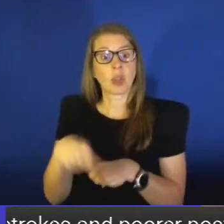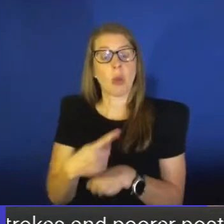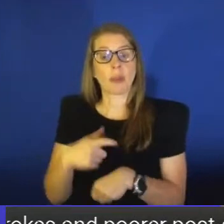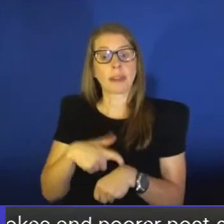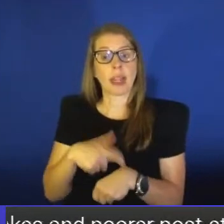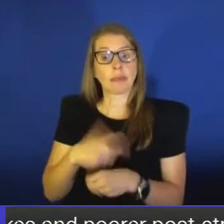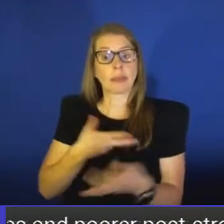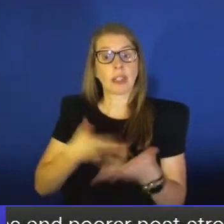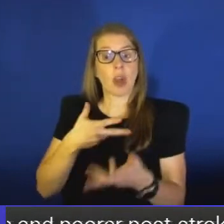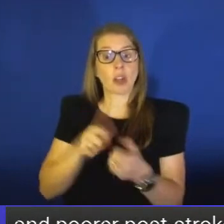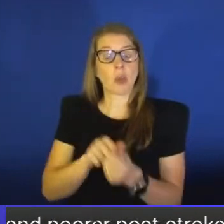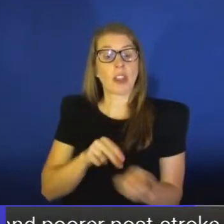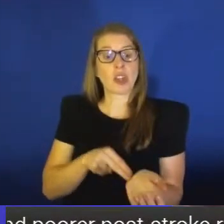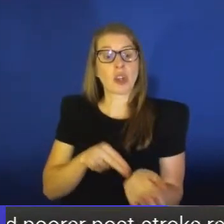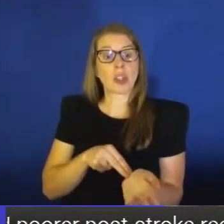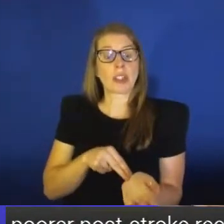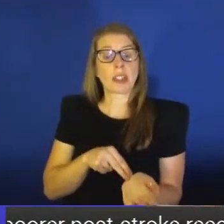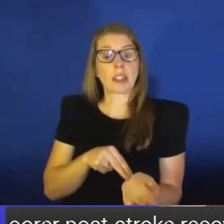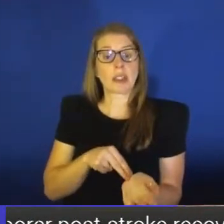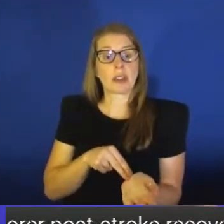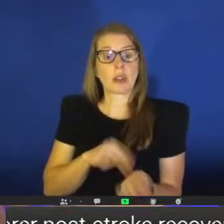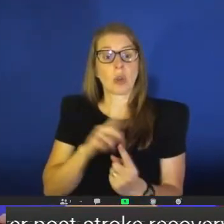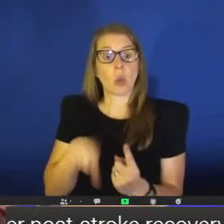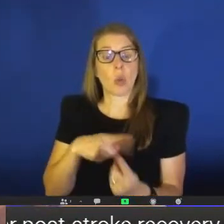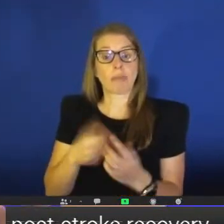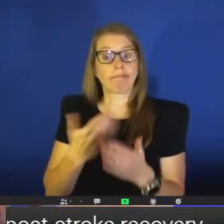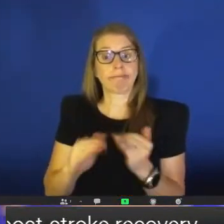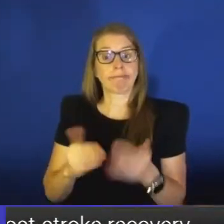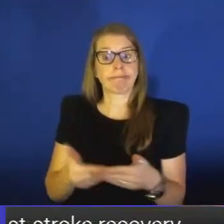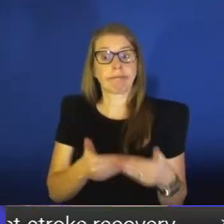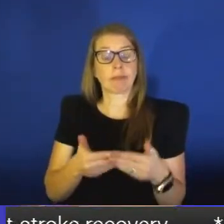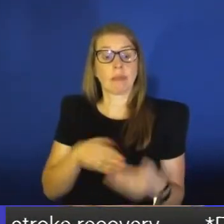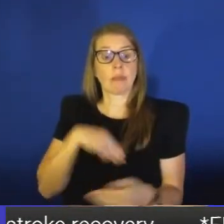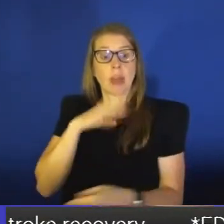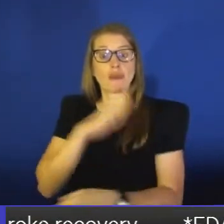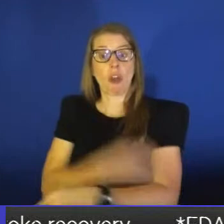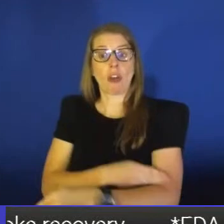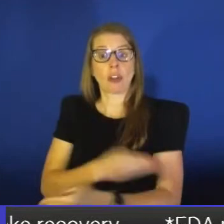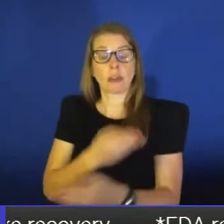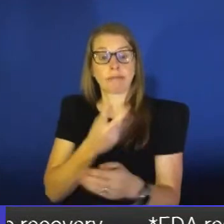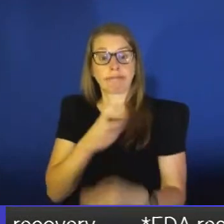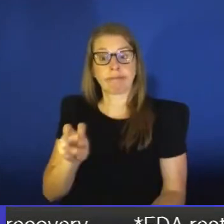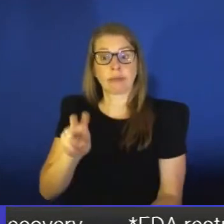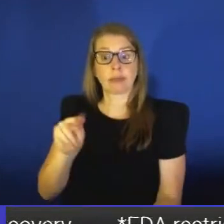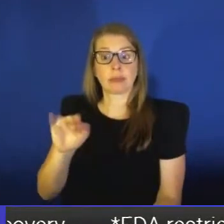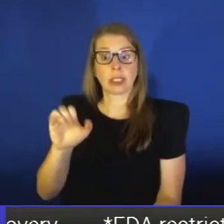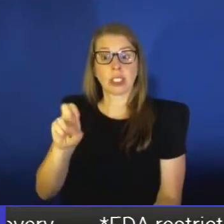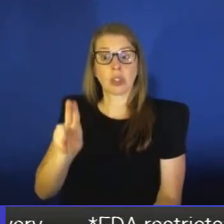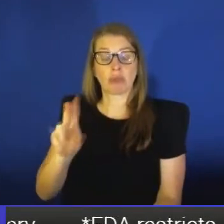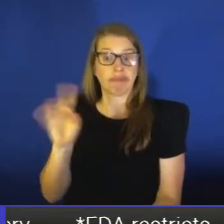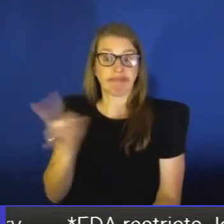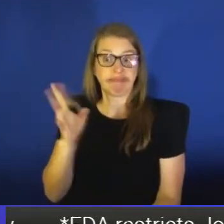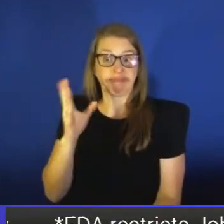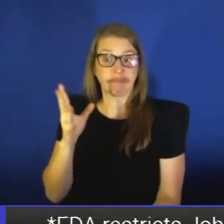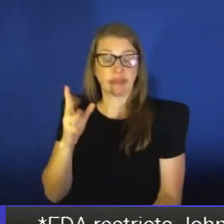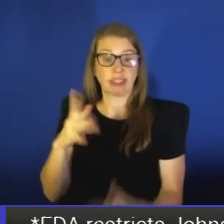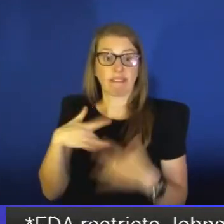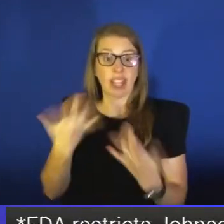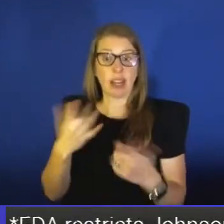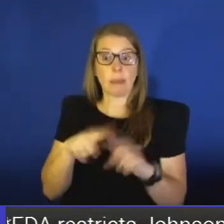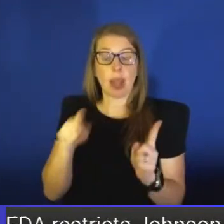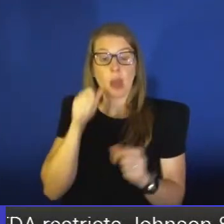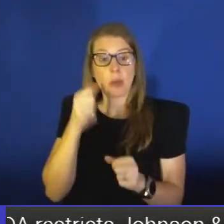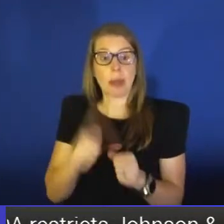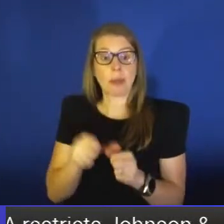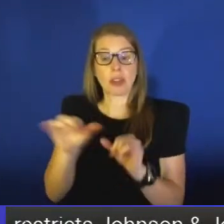with nurses is when I had a baby, and my daughter was in the NICU, which was really a horrific event. But I remember spending 4 days,